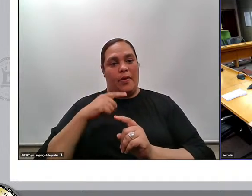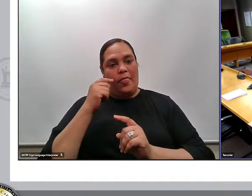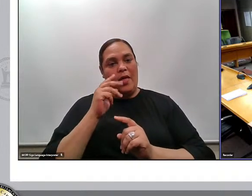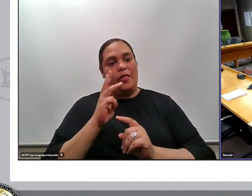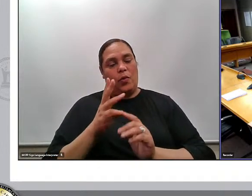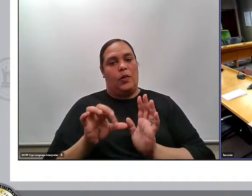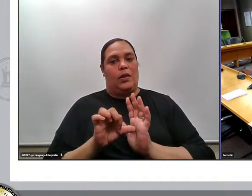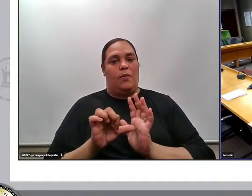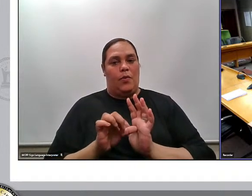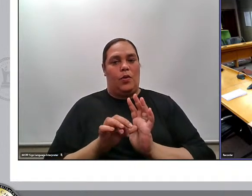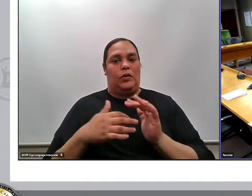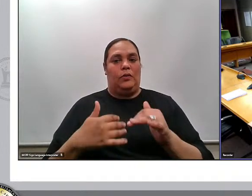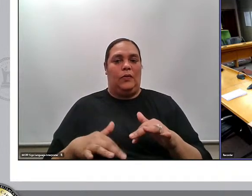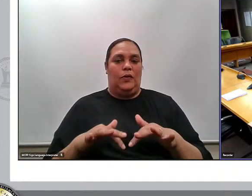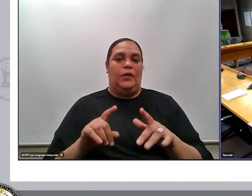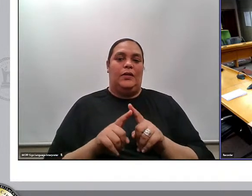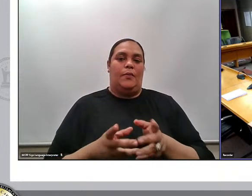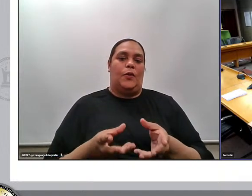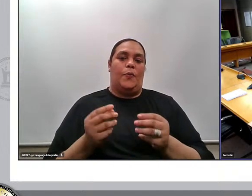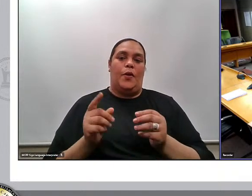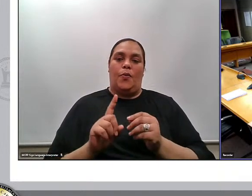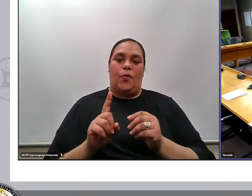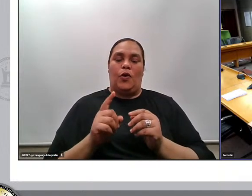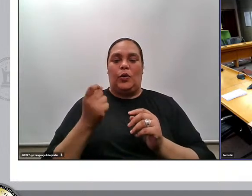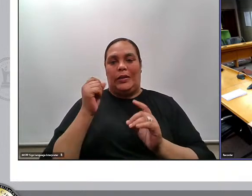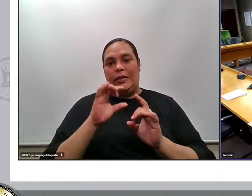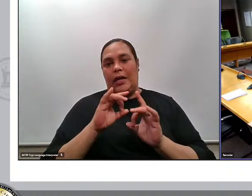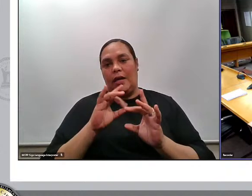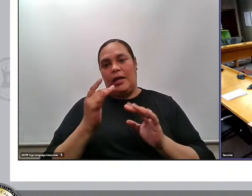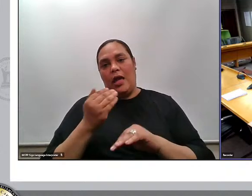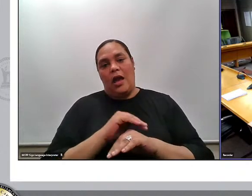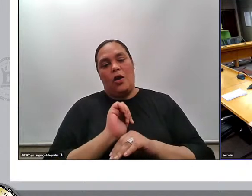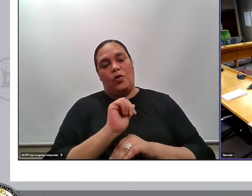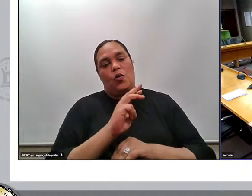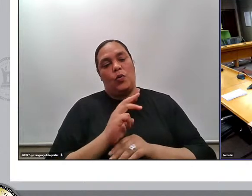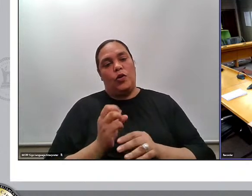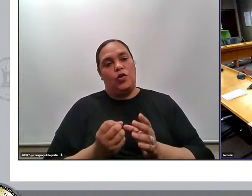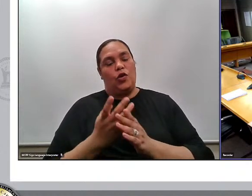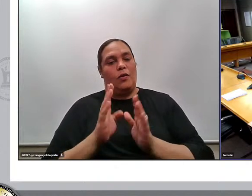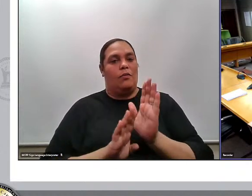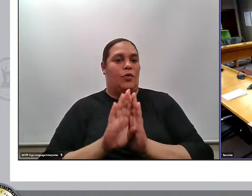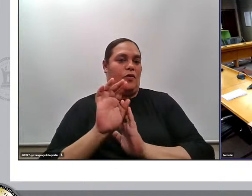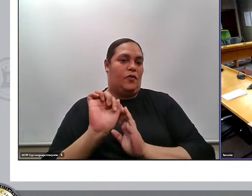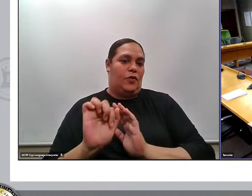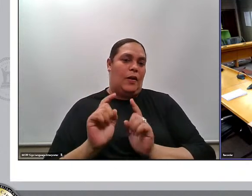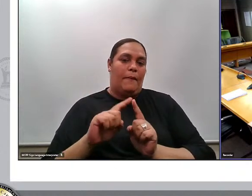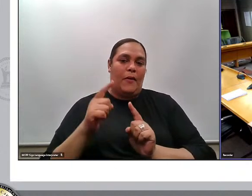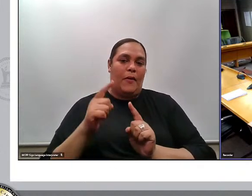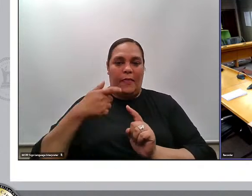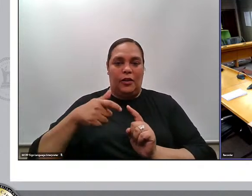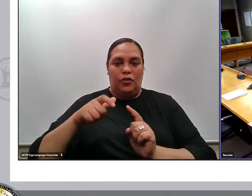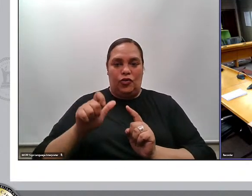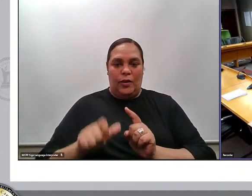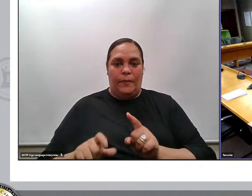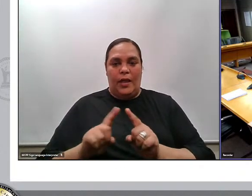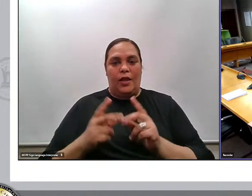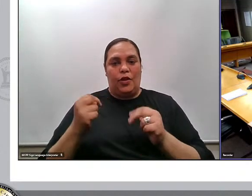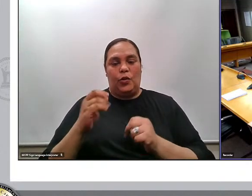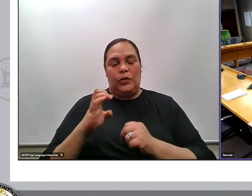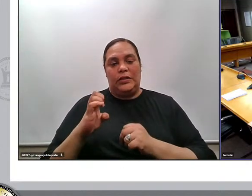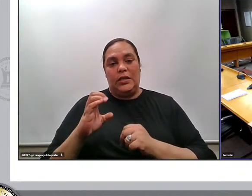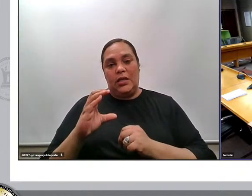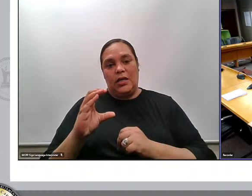important to just get to understand how is Westgro improving. I think the chairperson and the new